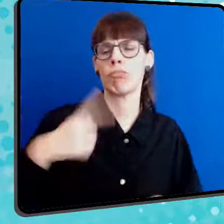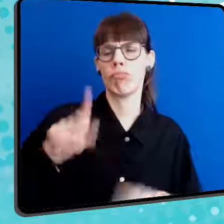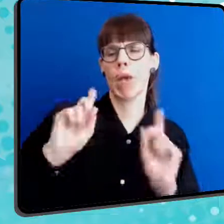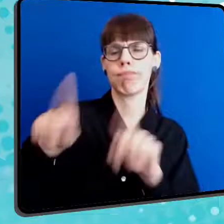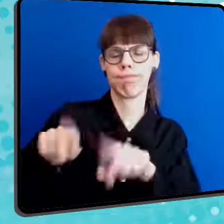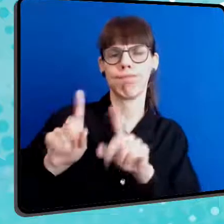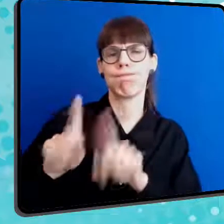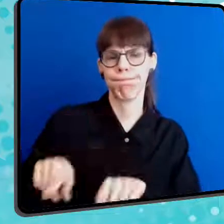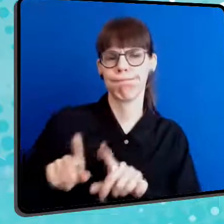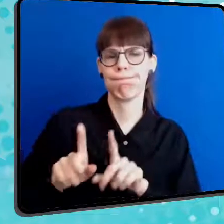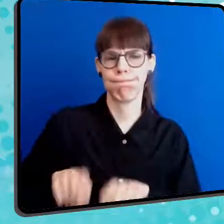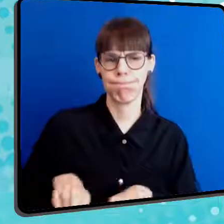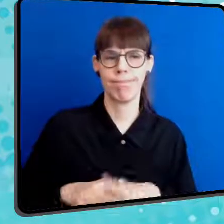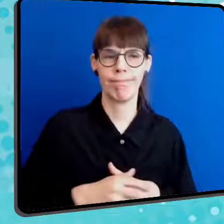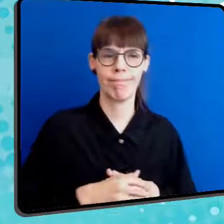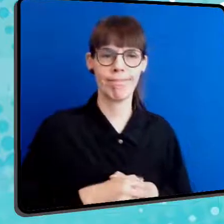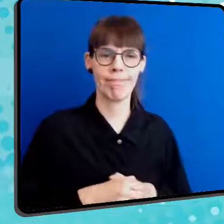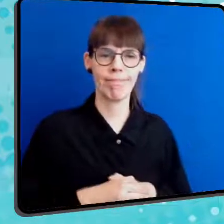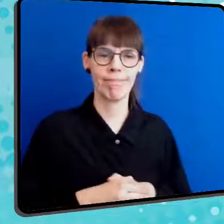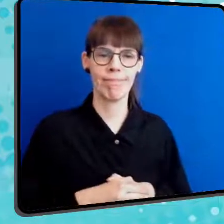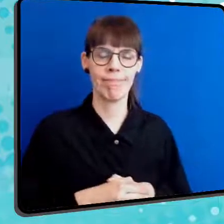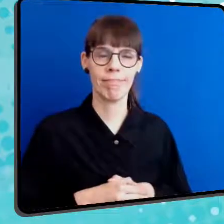job? What